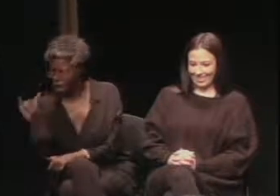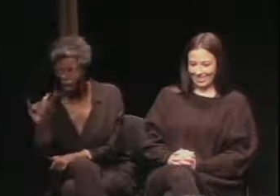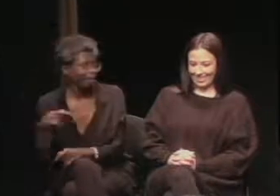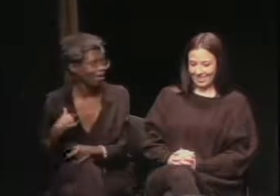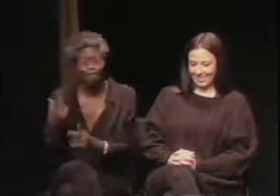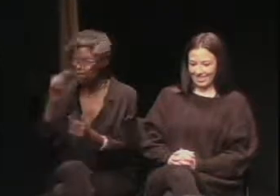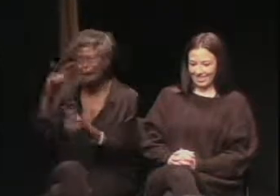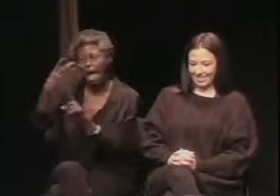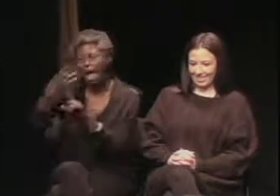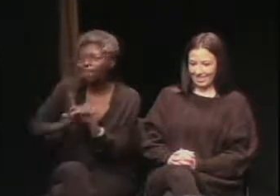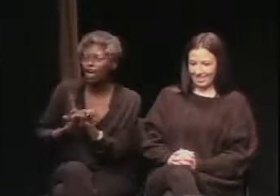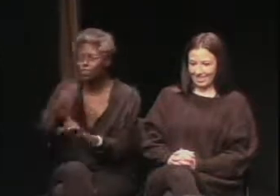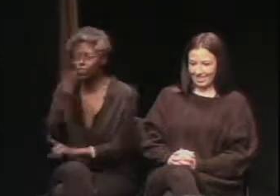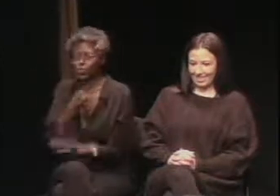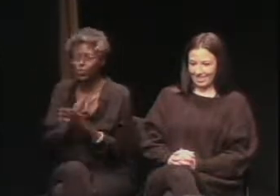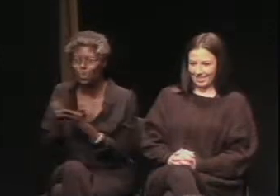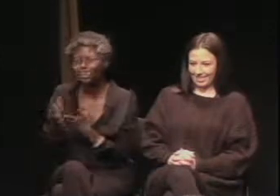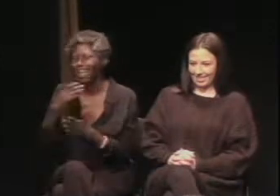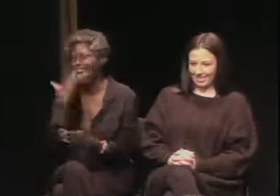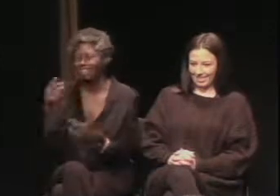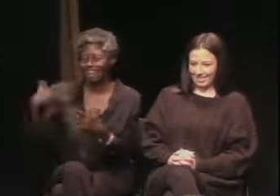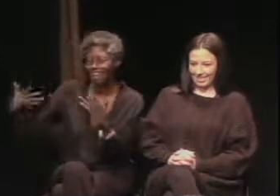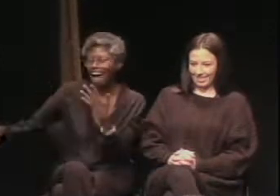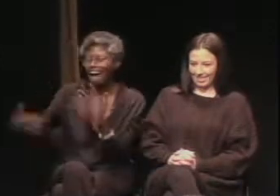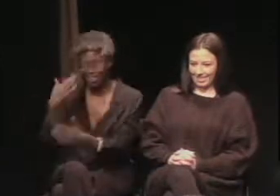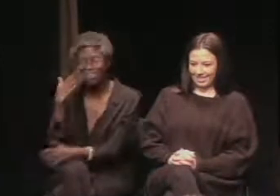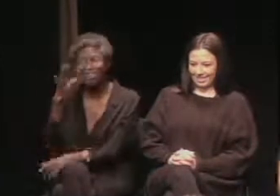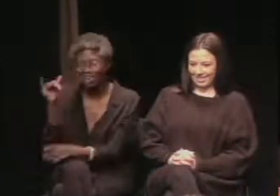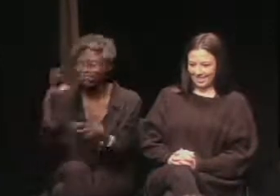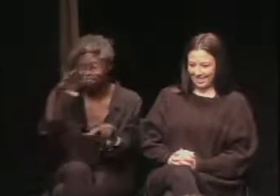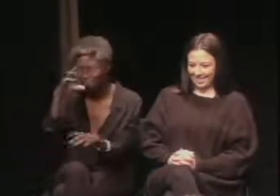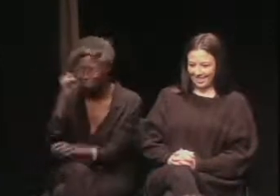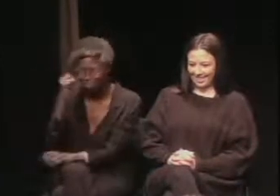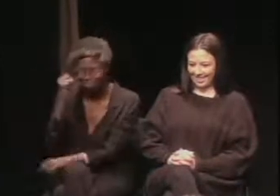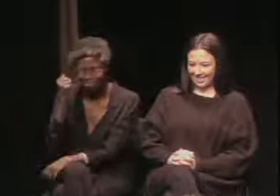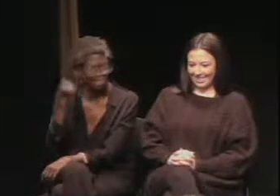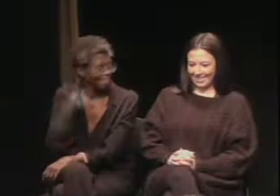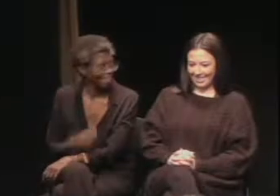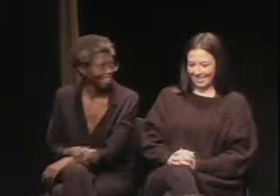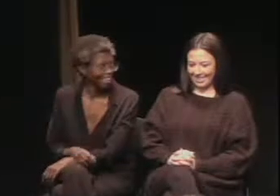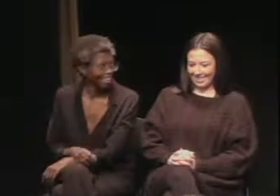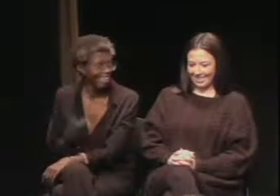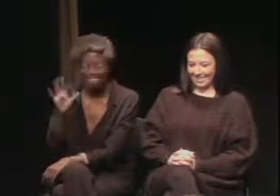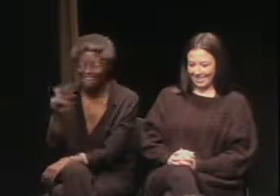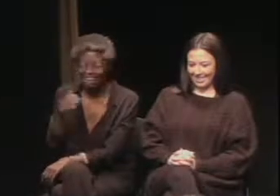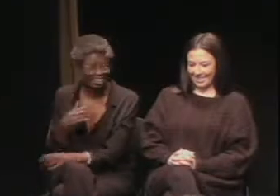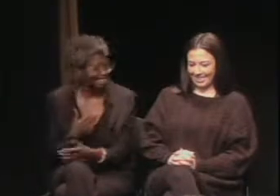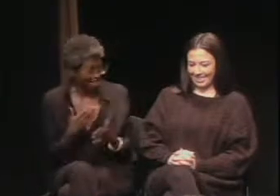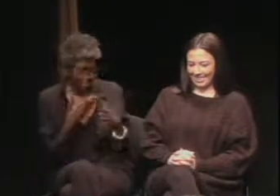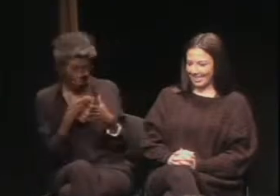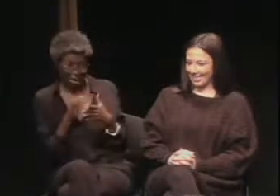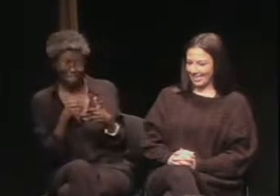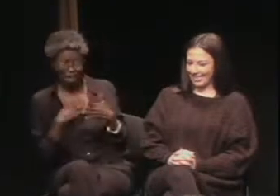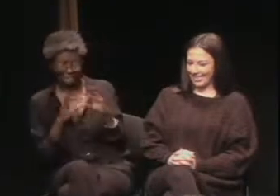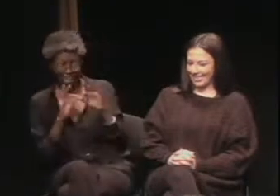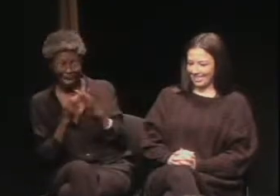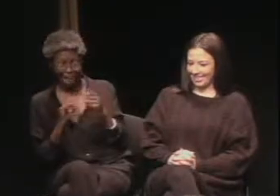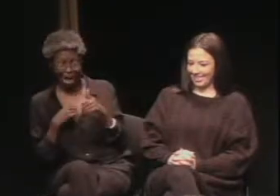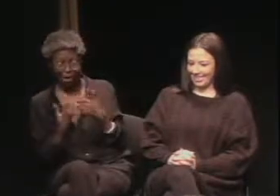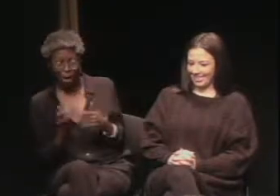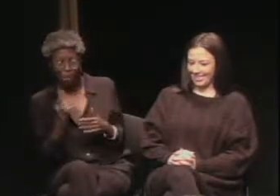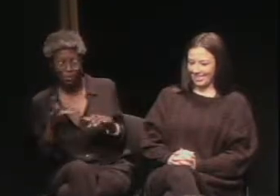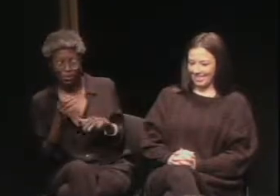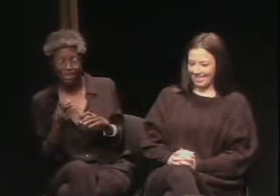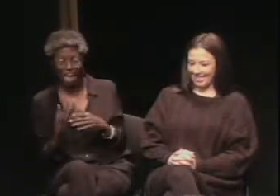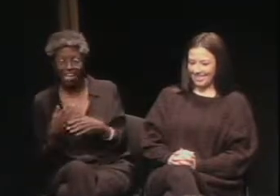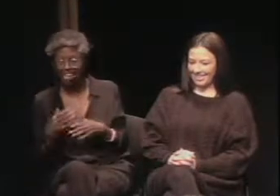for 8 months, 2 weeks, and you know, I was that kid. I was like, oh my God. You know, that was I was like, I was just sharing with my family how I would always do the